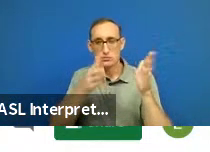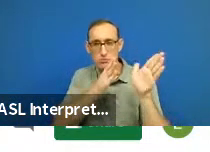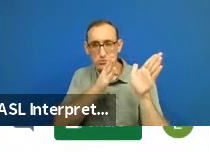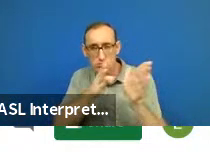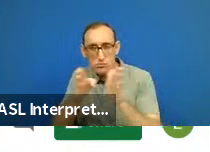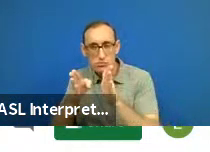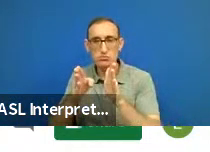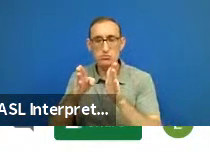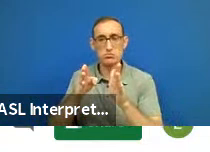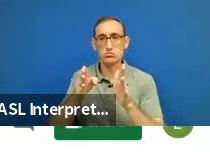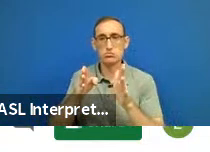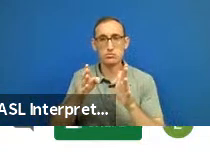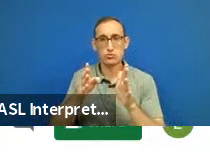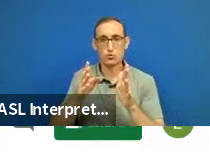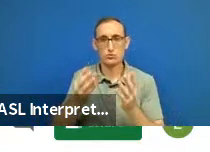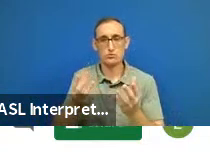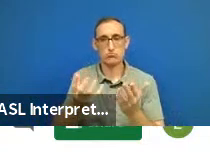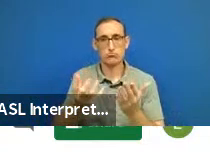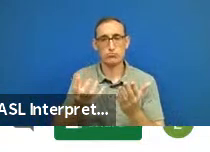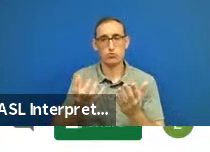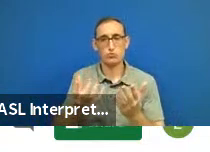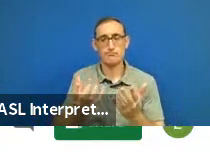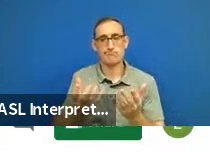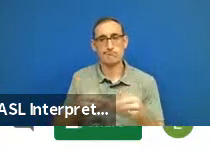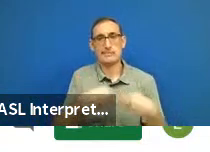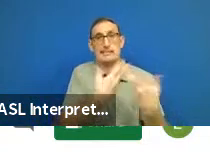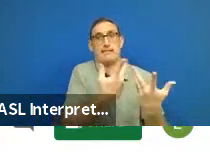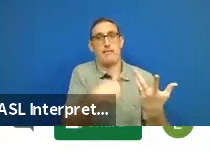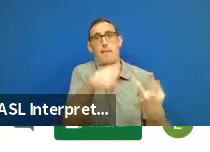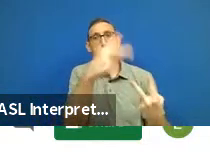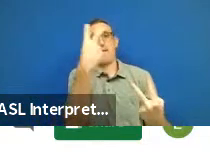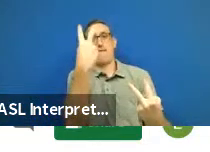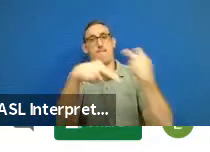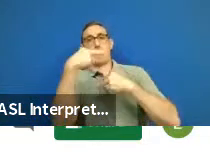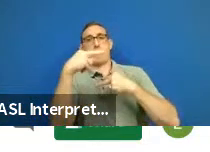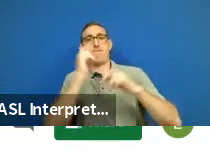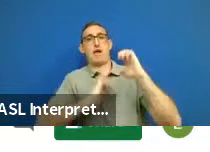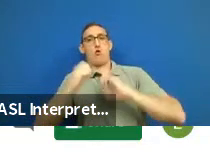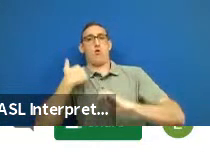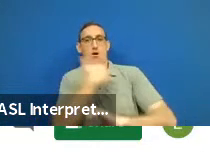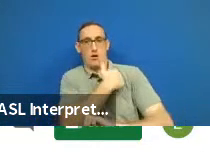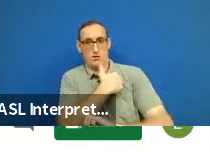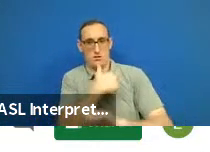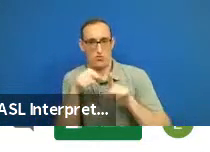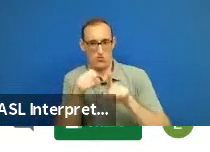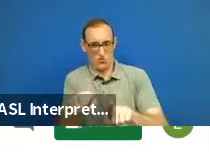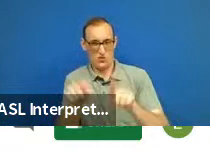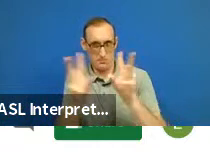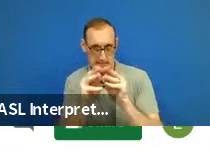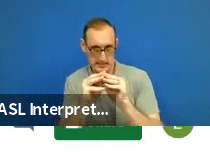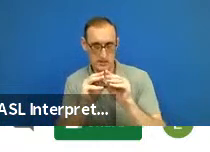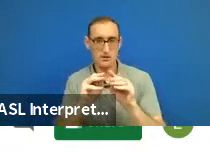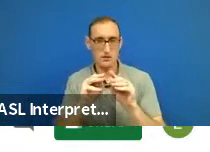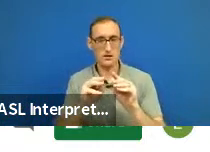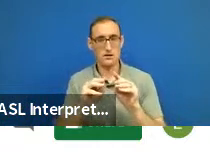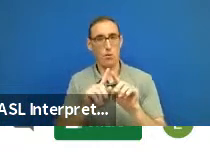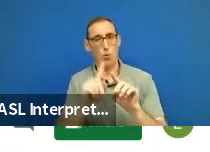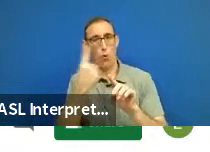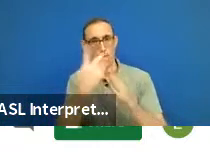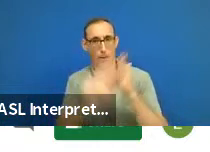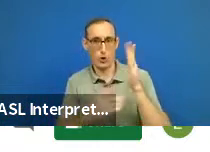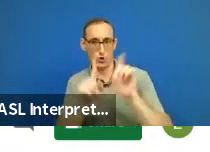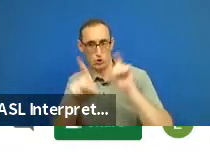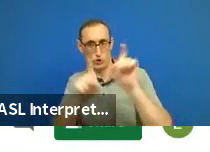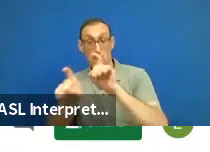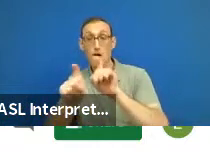be evaluated in addition to meetings. And then the other thing I was going to ask is, do we have or do we know of